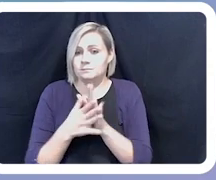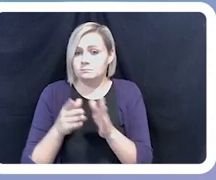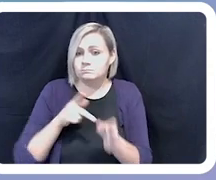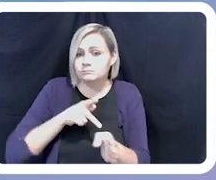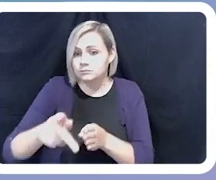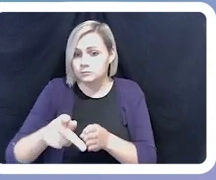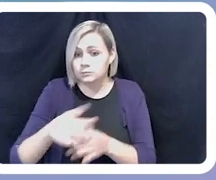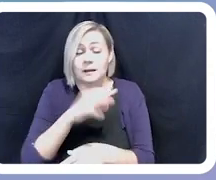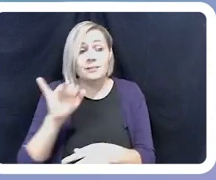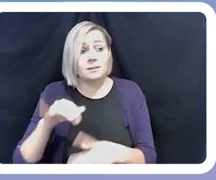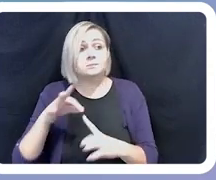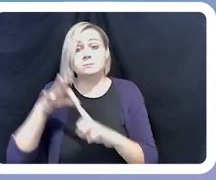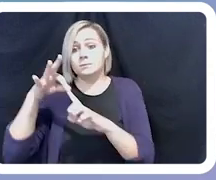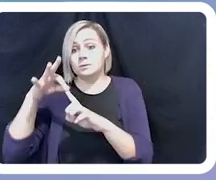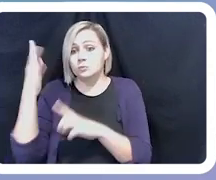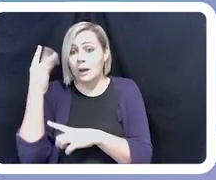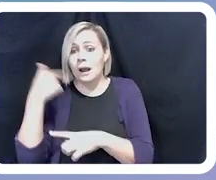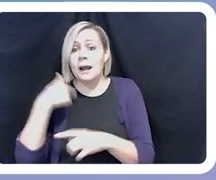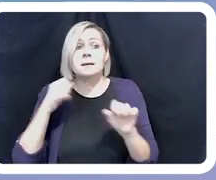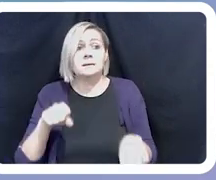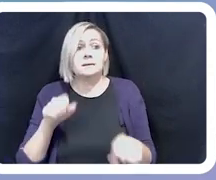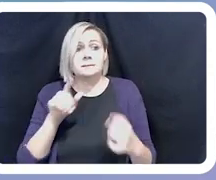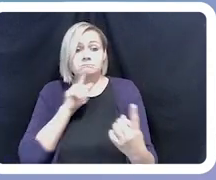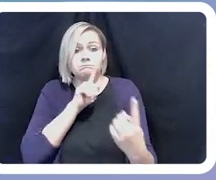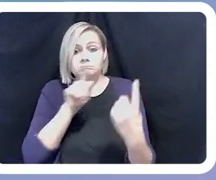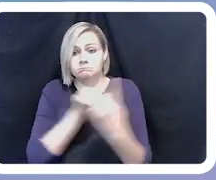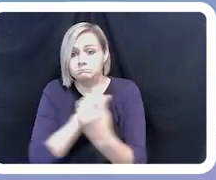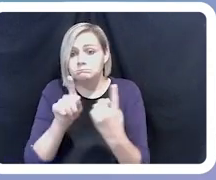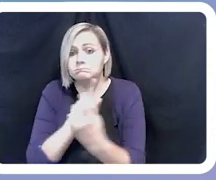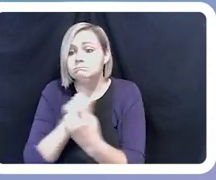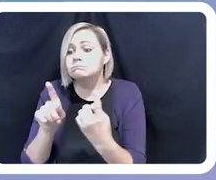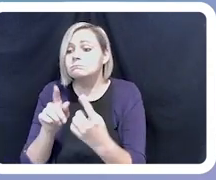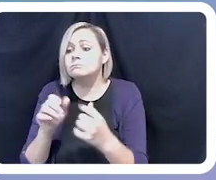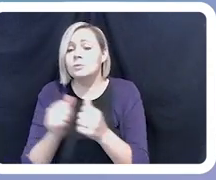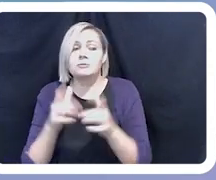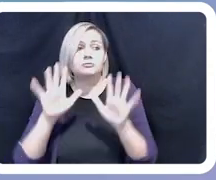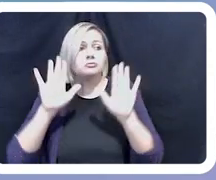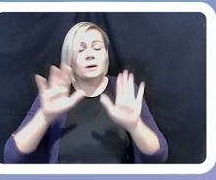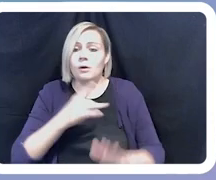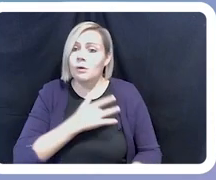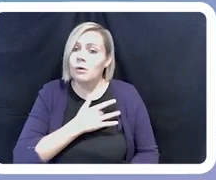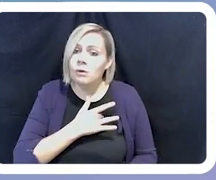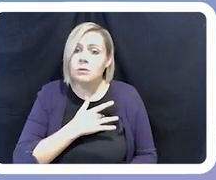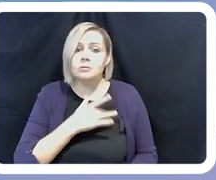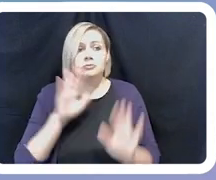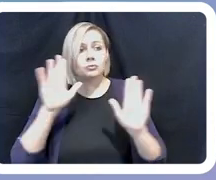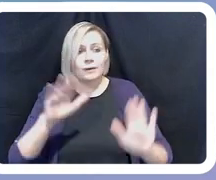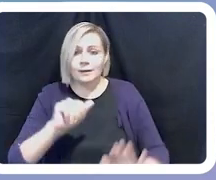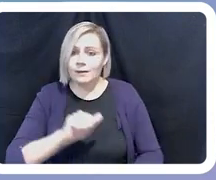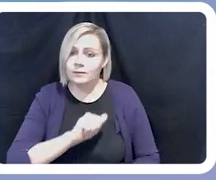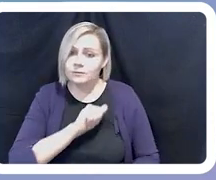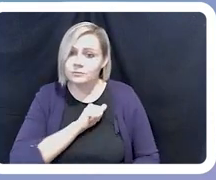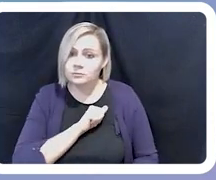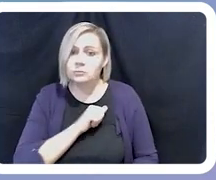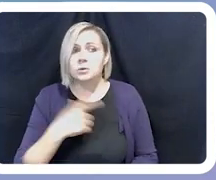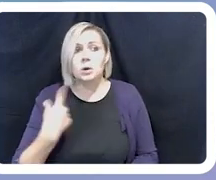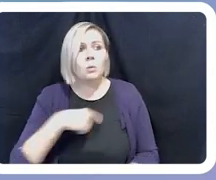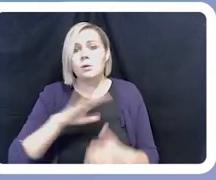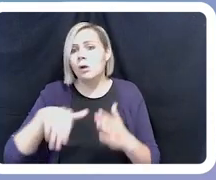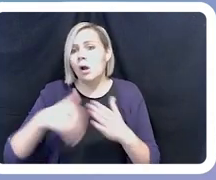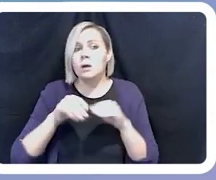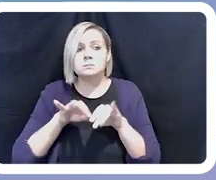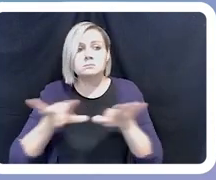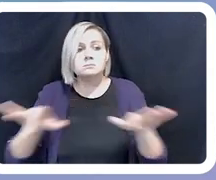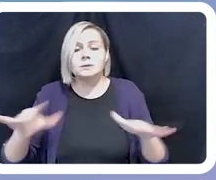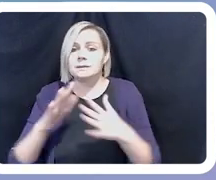really special because I get to meet interesting people with great hearts and attitudes, because we are all spreading kindness